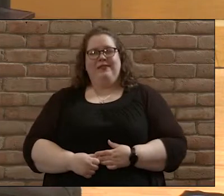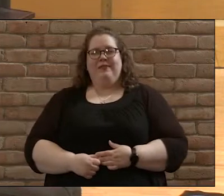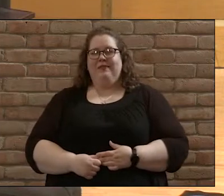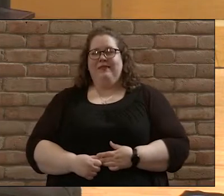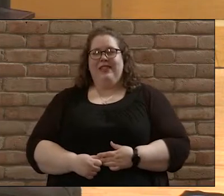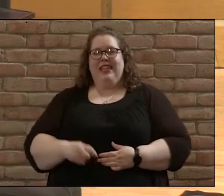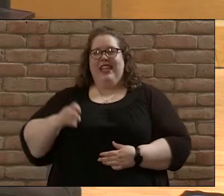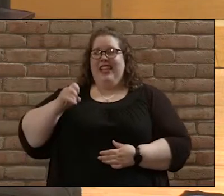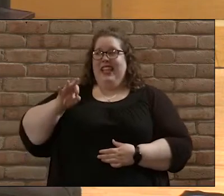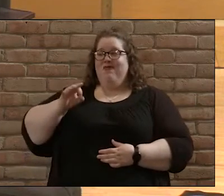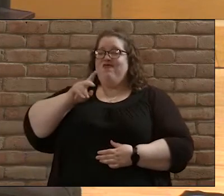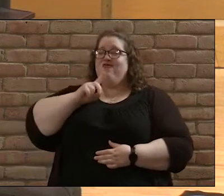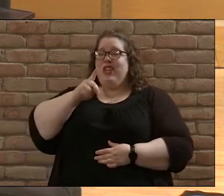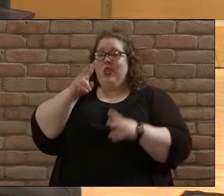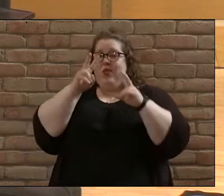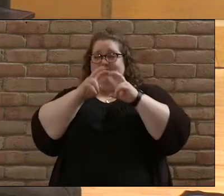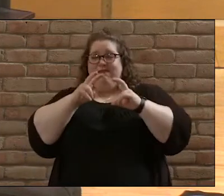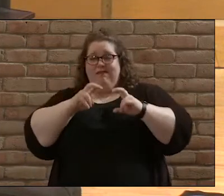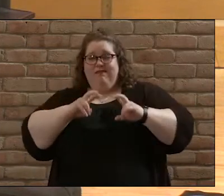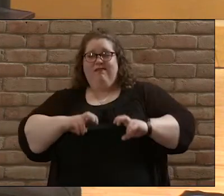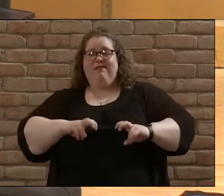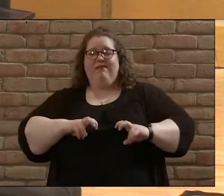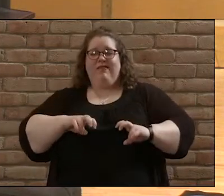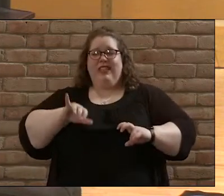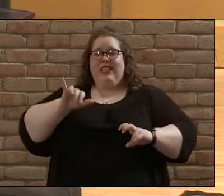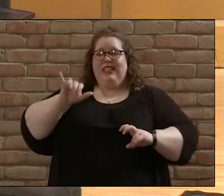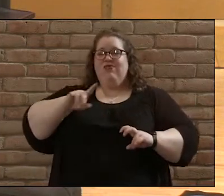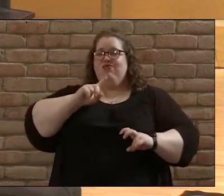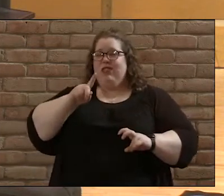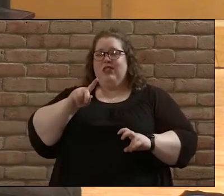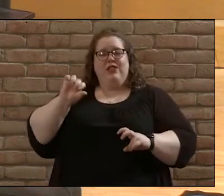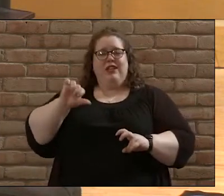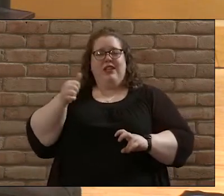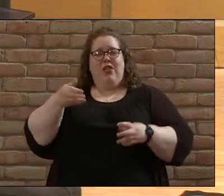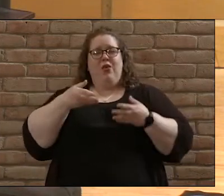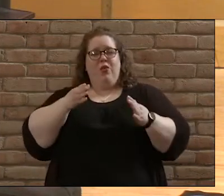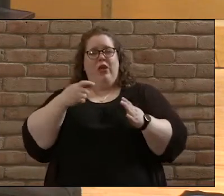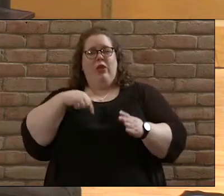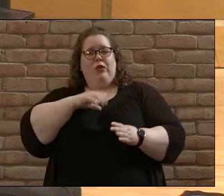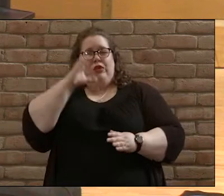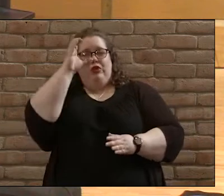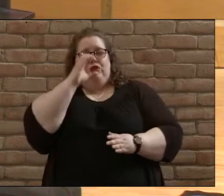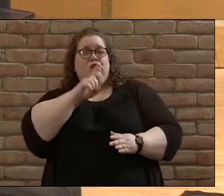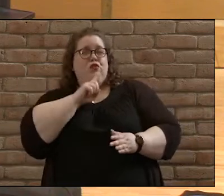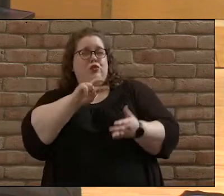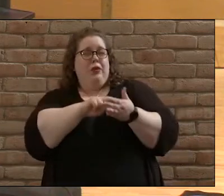way of us searching for true meaning under the sun?